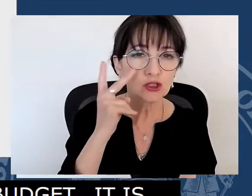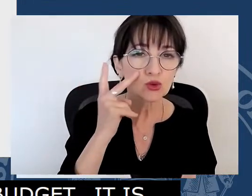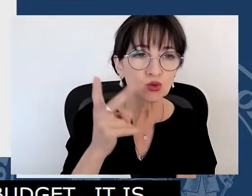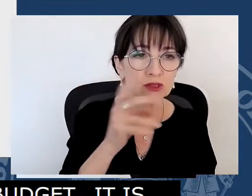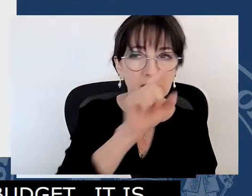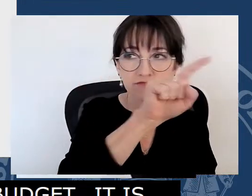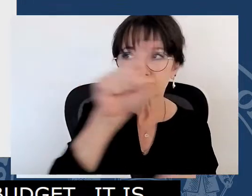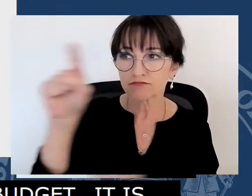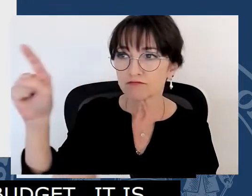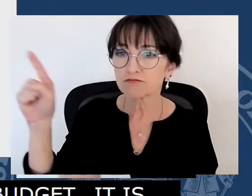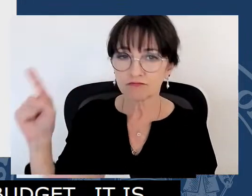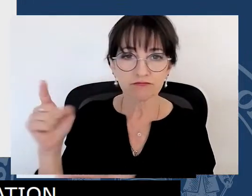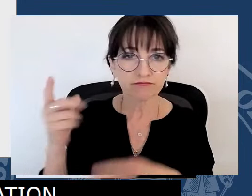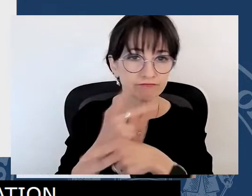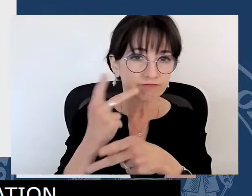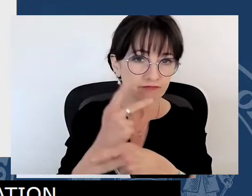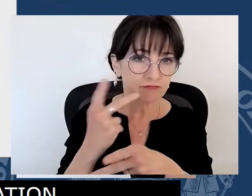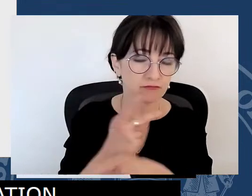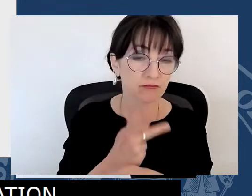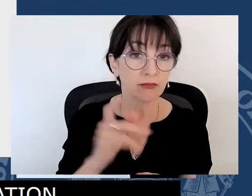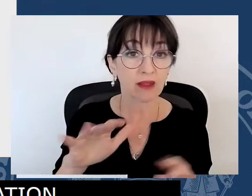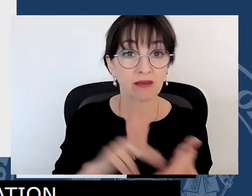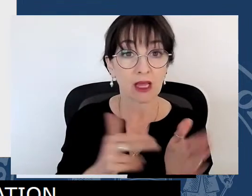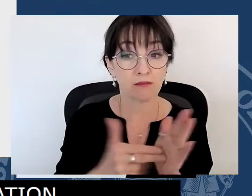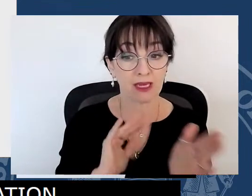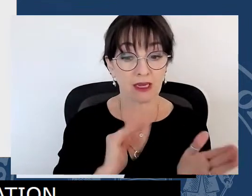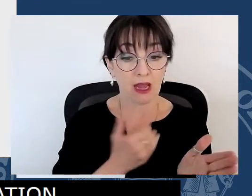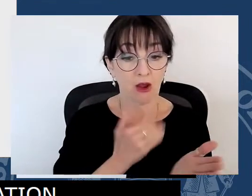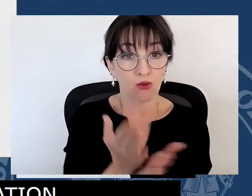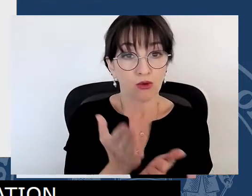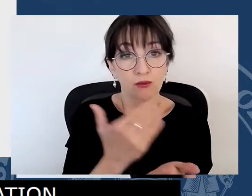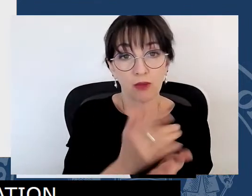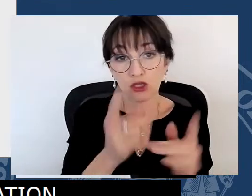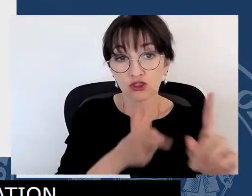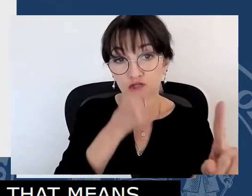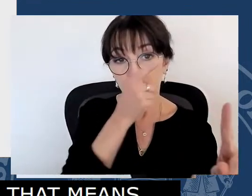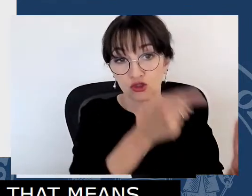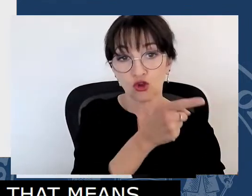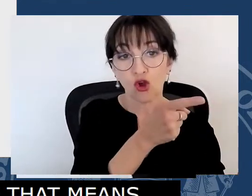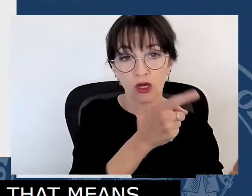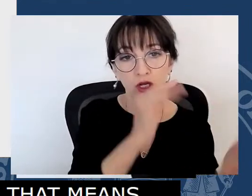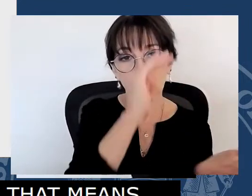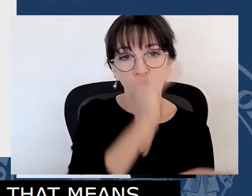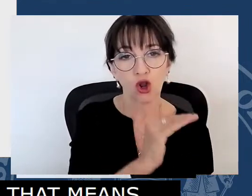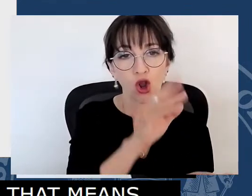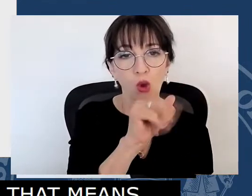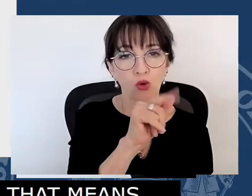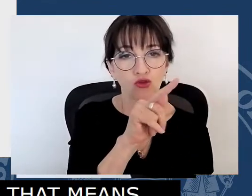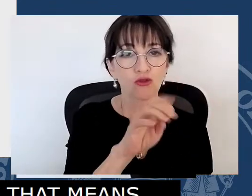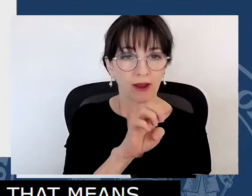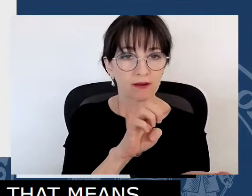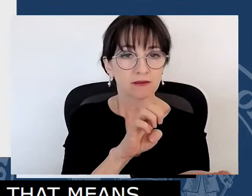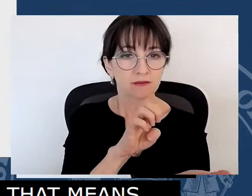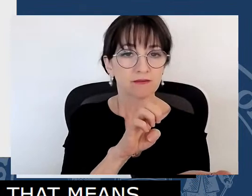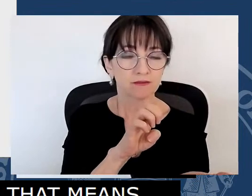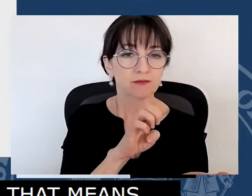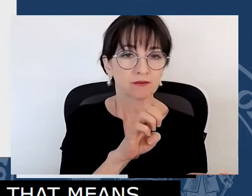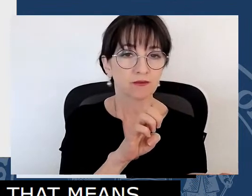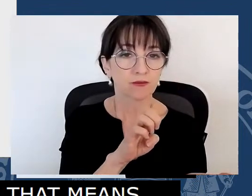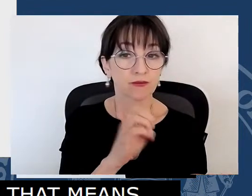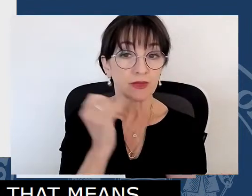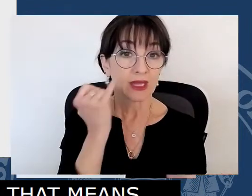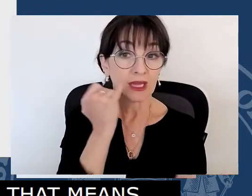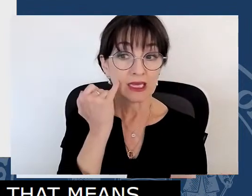that means that we have a budget that's targeted at a lower rate than when you have your revenues at a very high